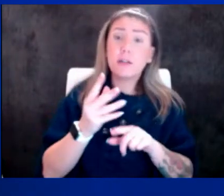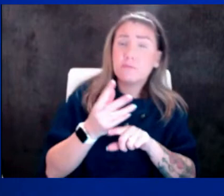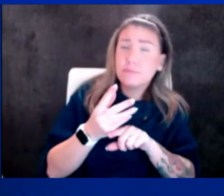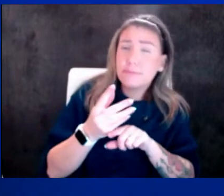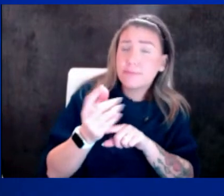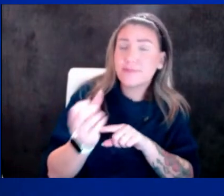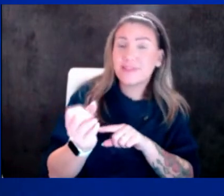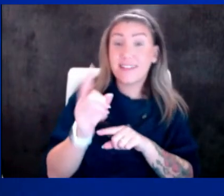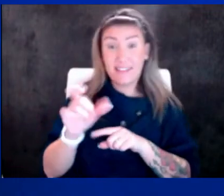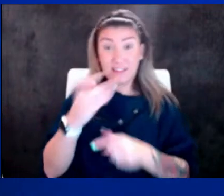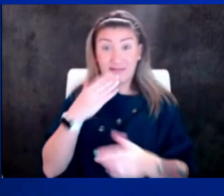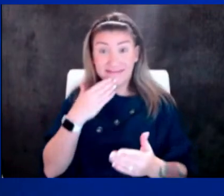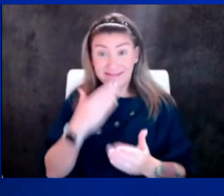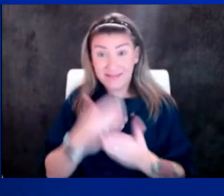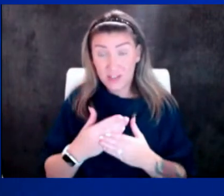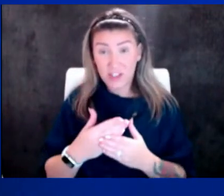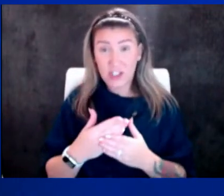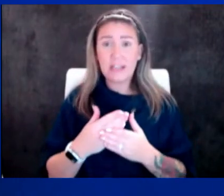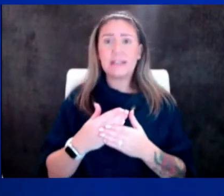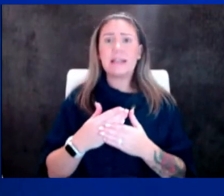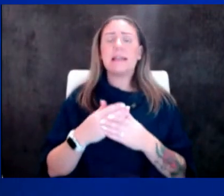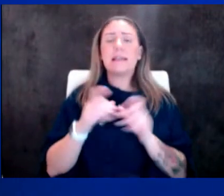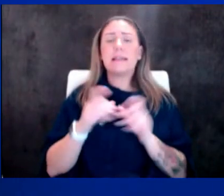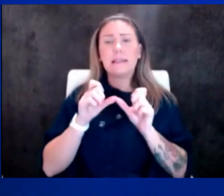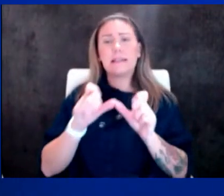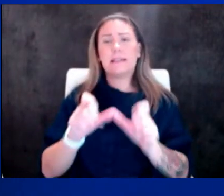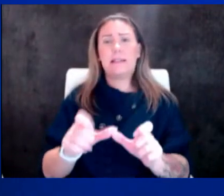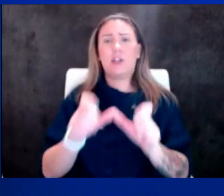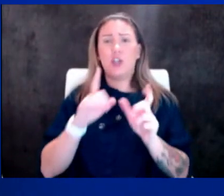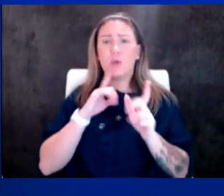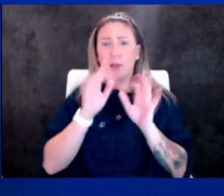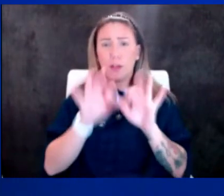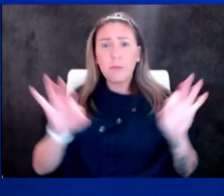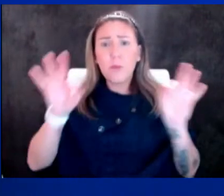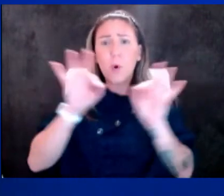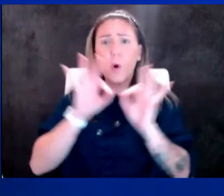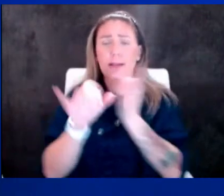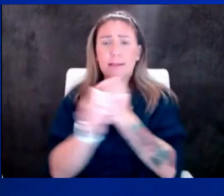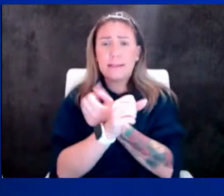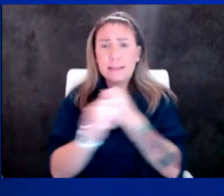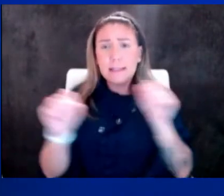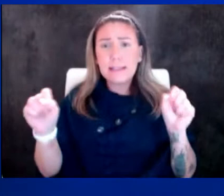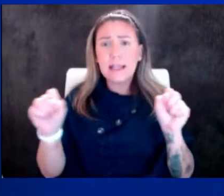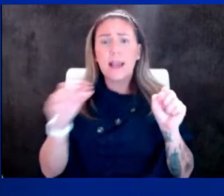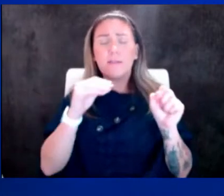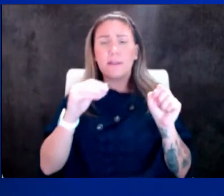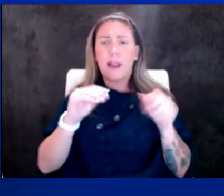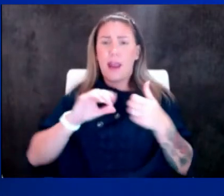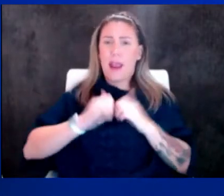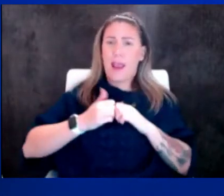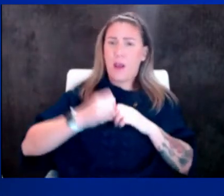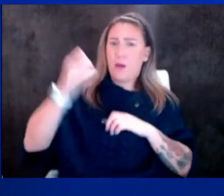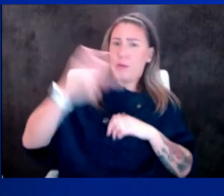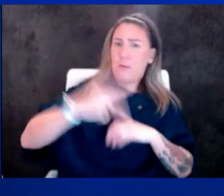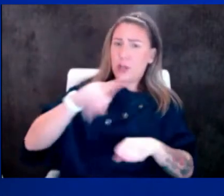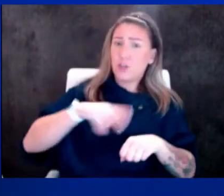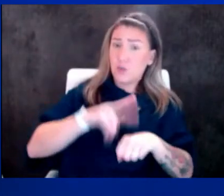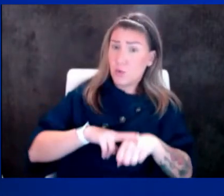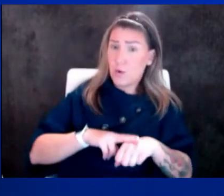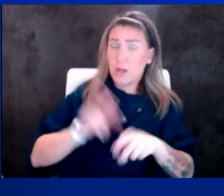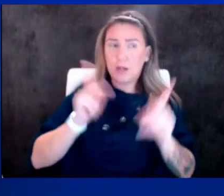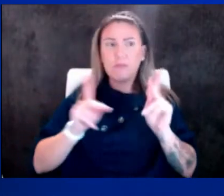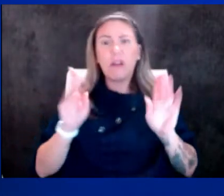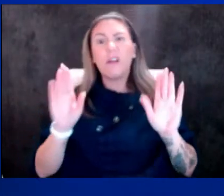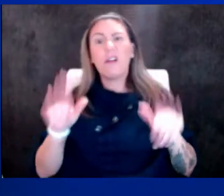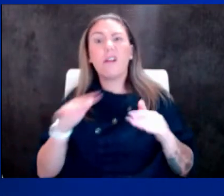on message about its importance and about its safety and about how we can return to normalcy. Some people I've heard say, gosh, we're going to have that Pfizer pill